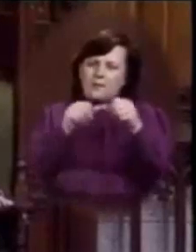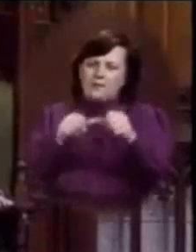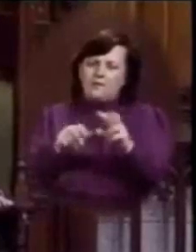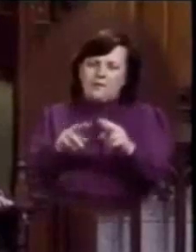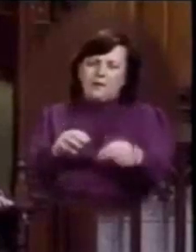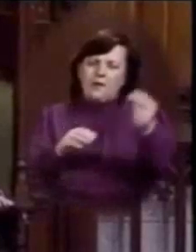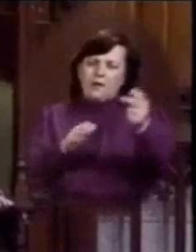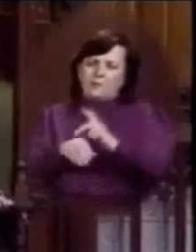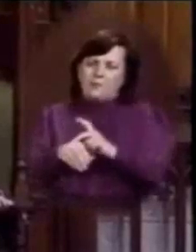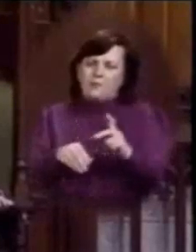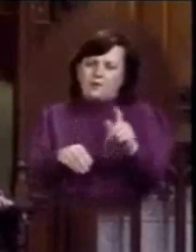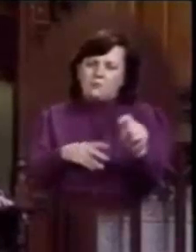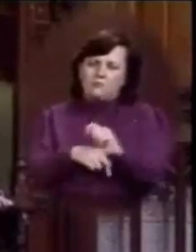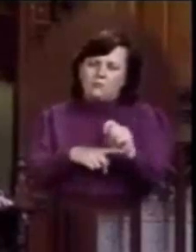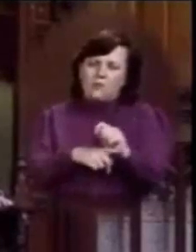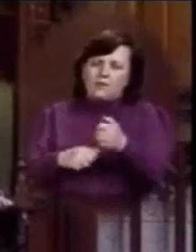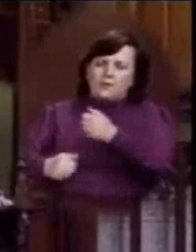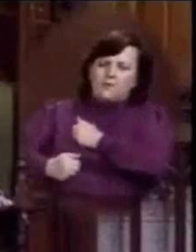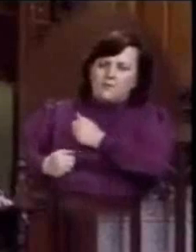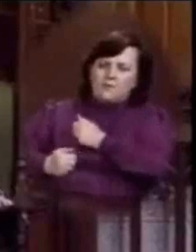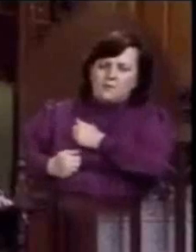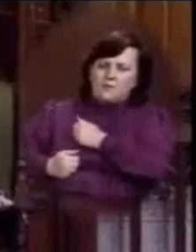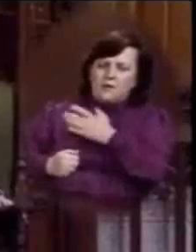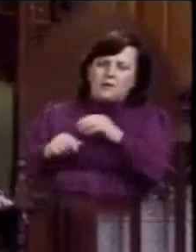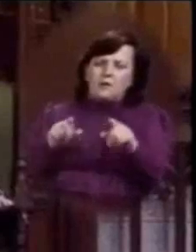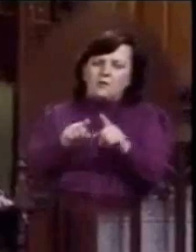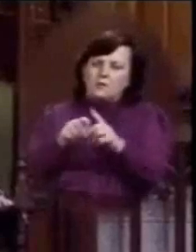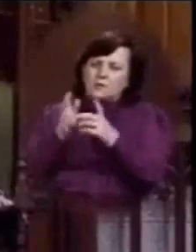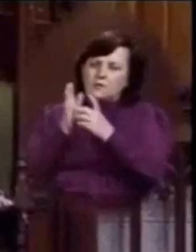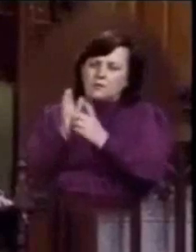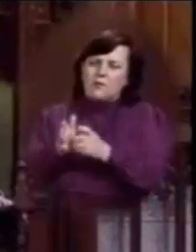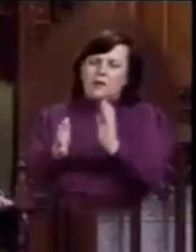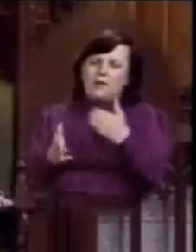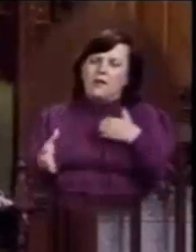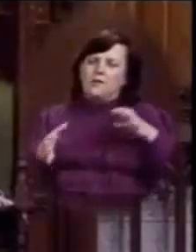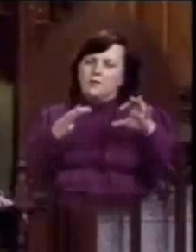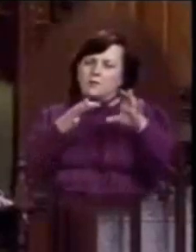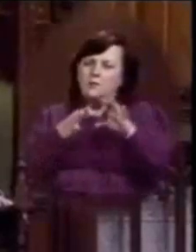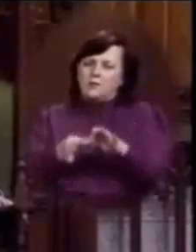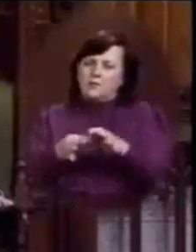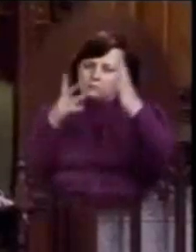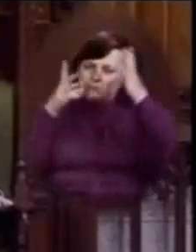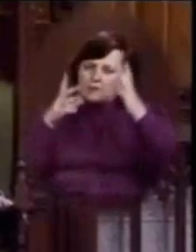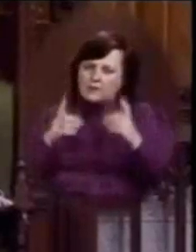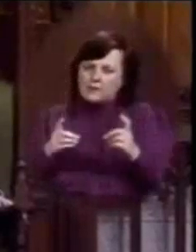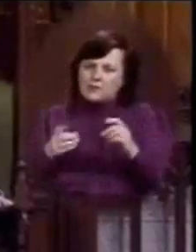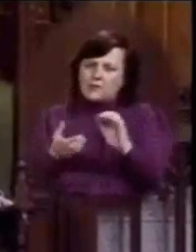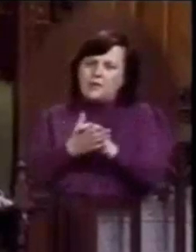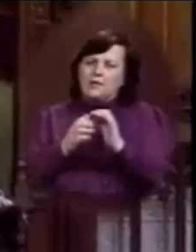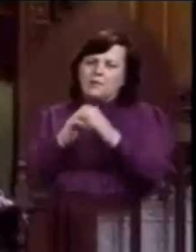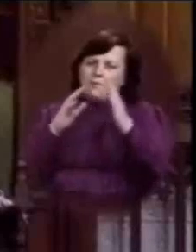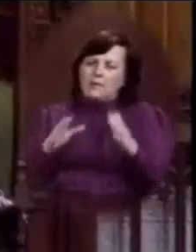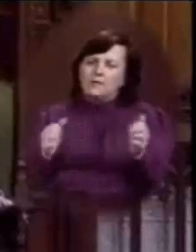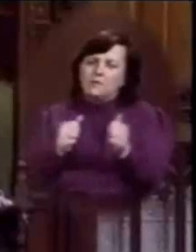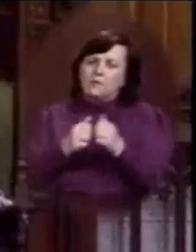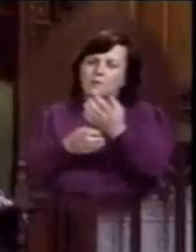highly professional and trained armed forces, and by demonstrating our united resolve. Peace with